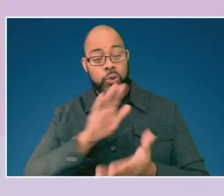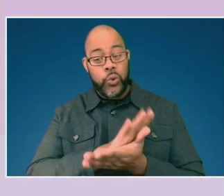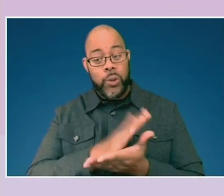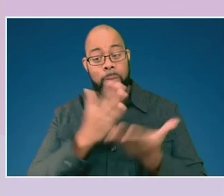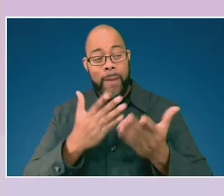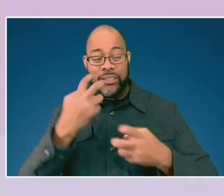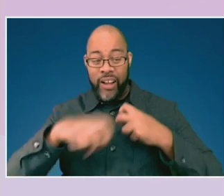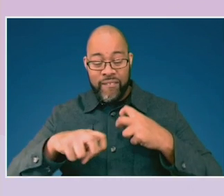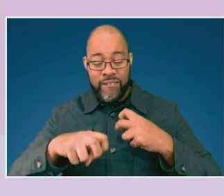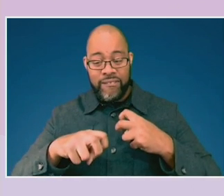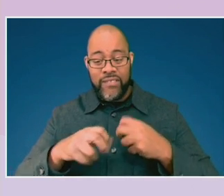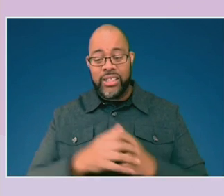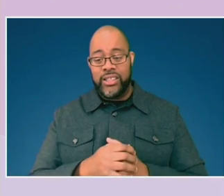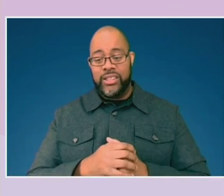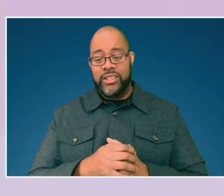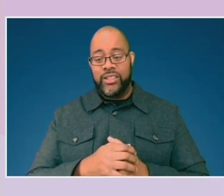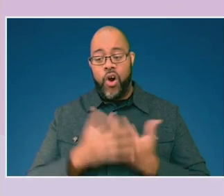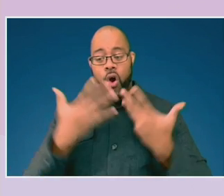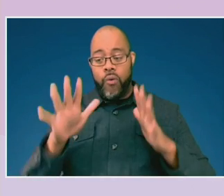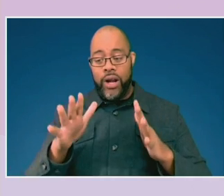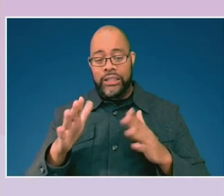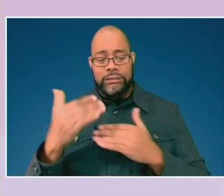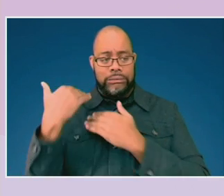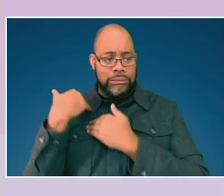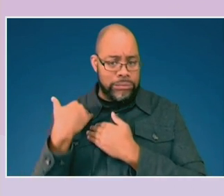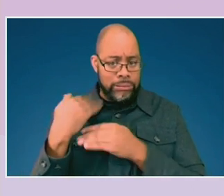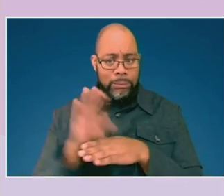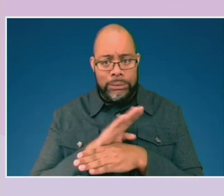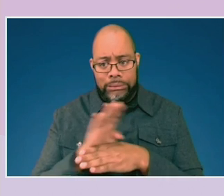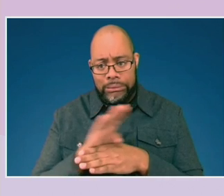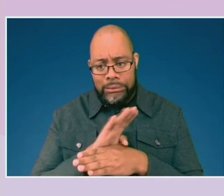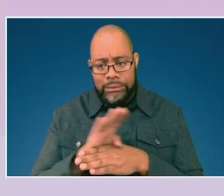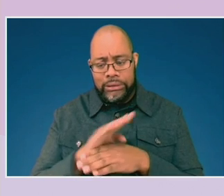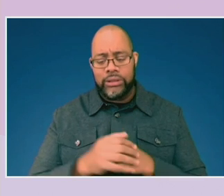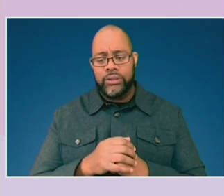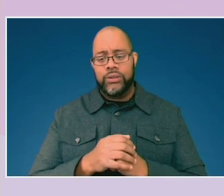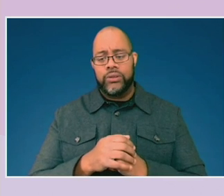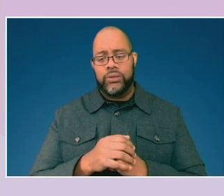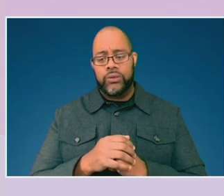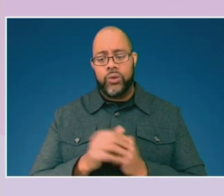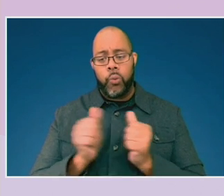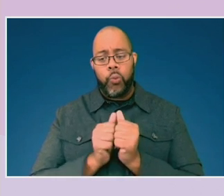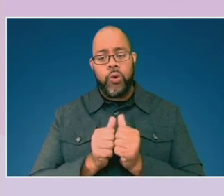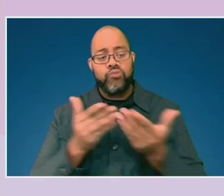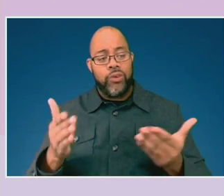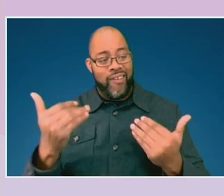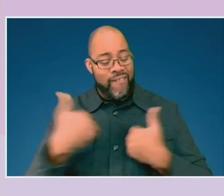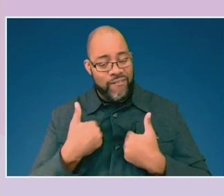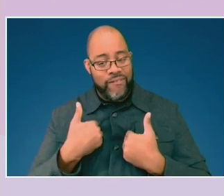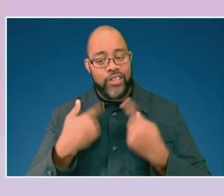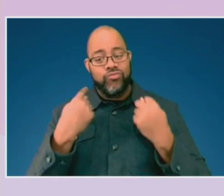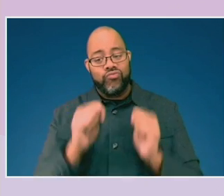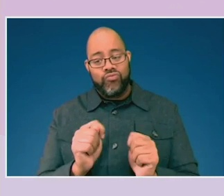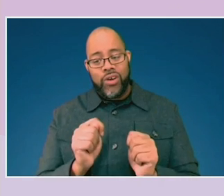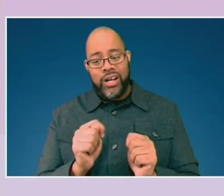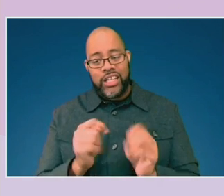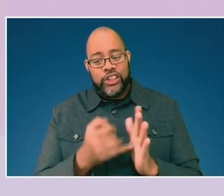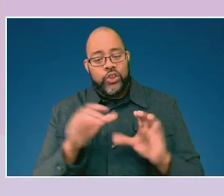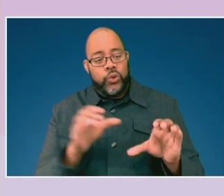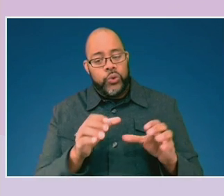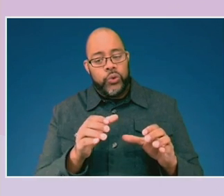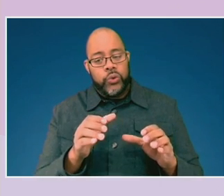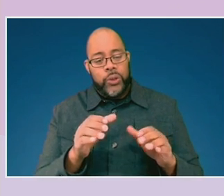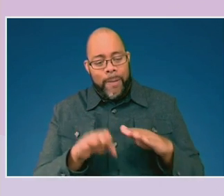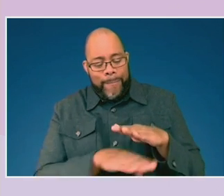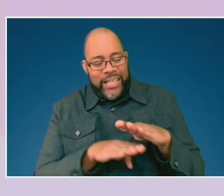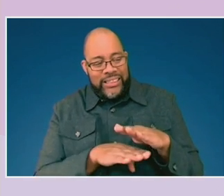tough. They're already bogged down and busy enough with the resources they have to try to just do the basics